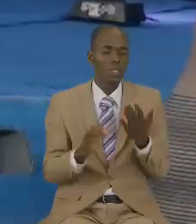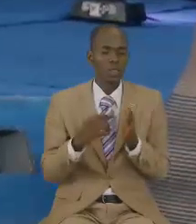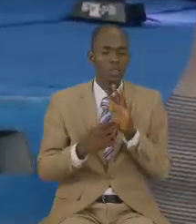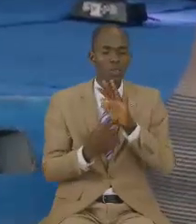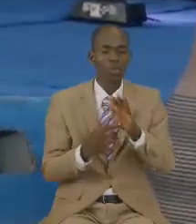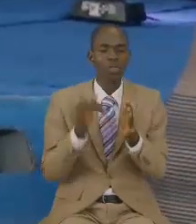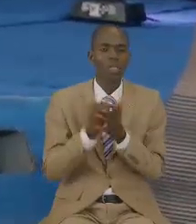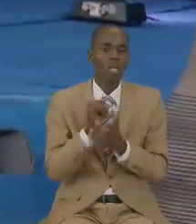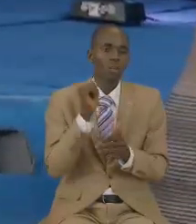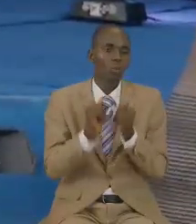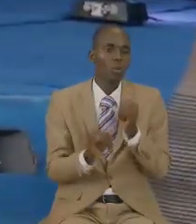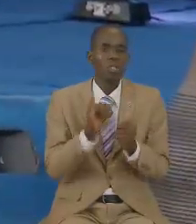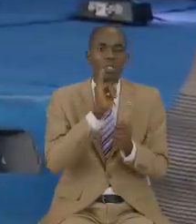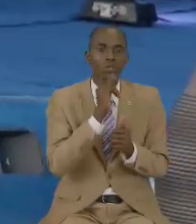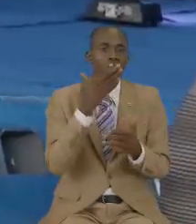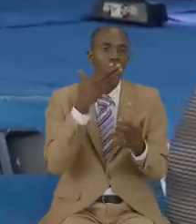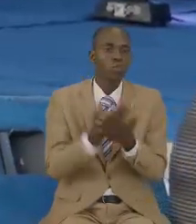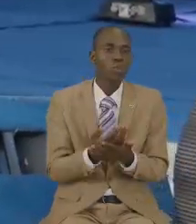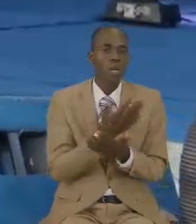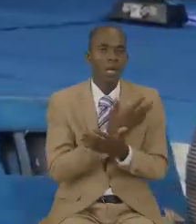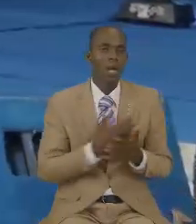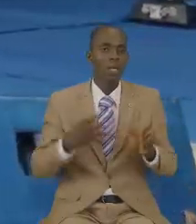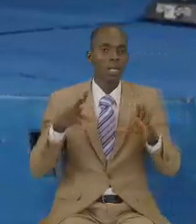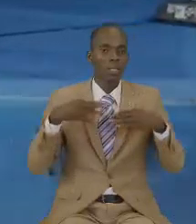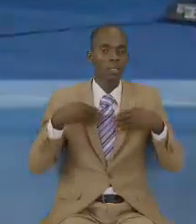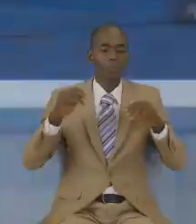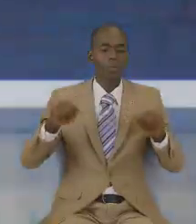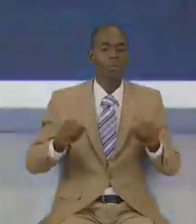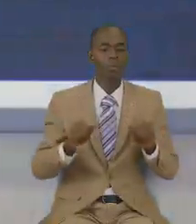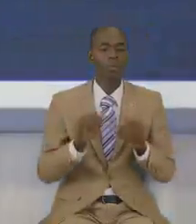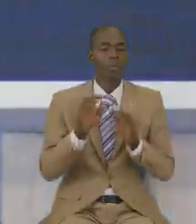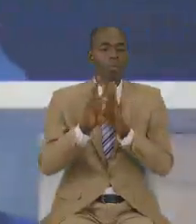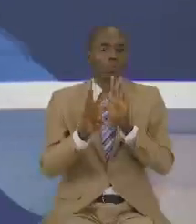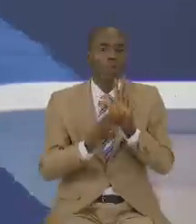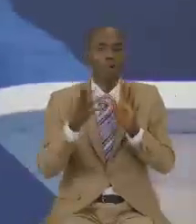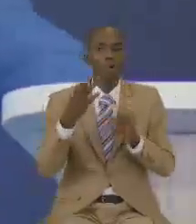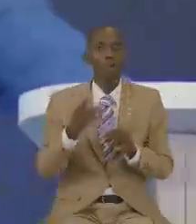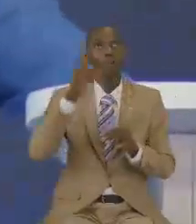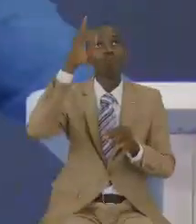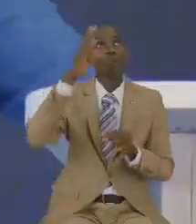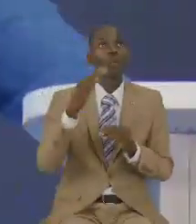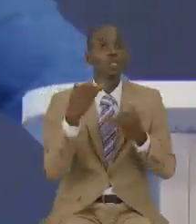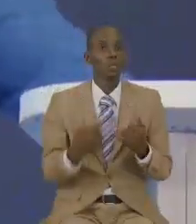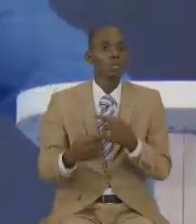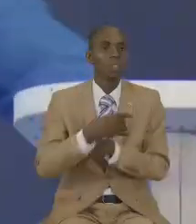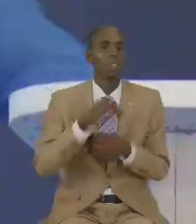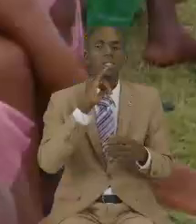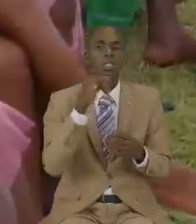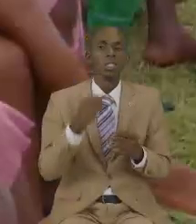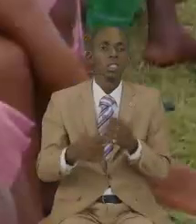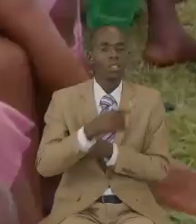that good and acceptable and perfect will of God. Today is the day for